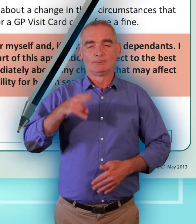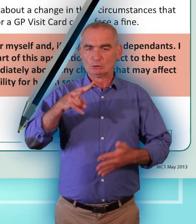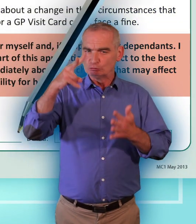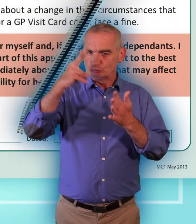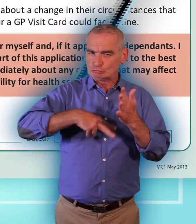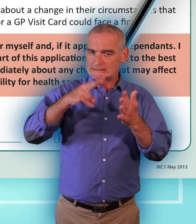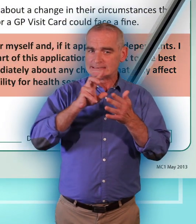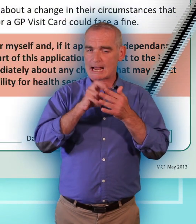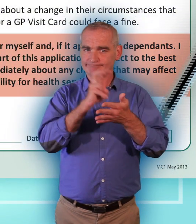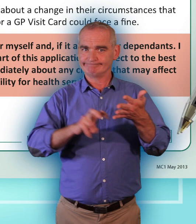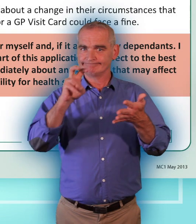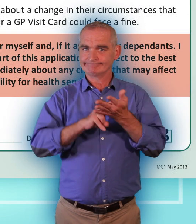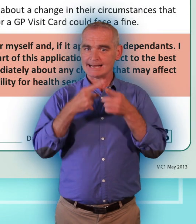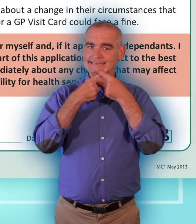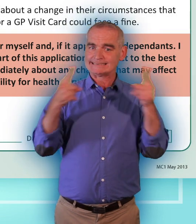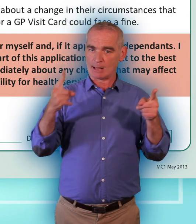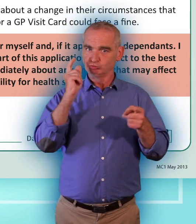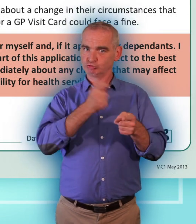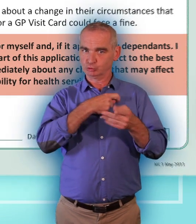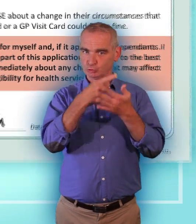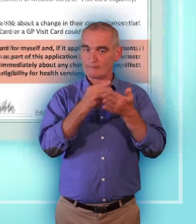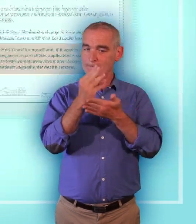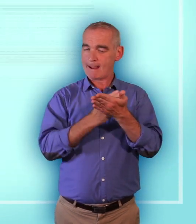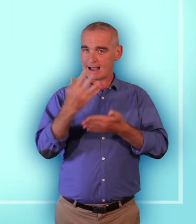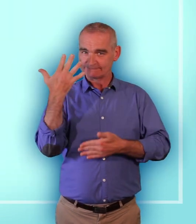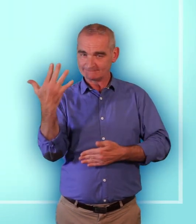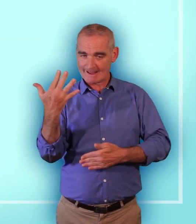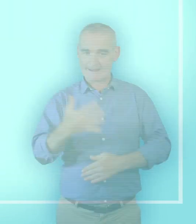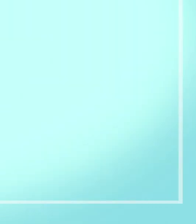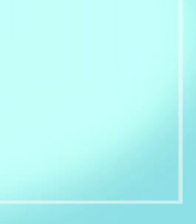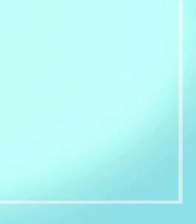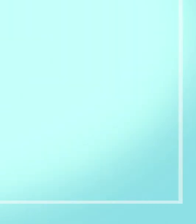Next, you should read and sign the declaration in Part 5.